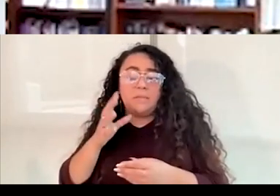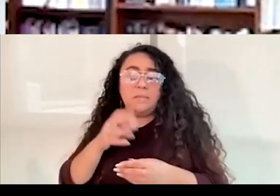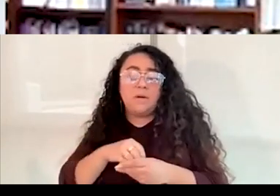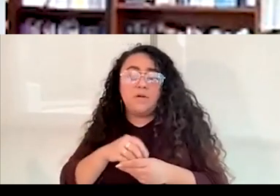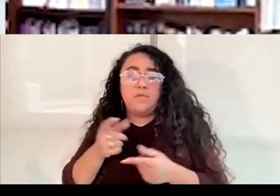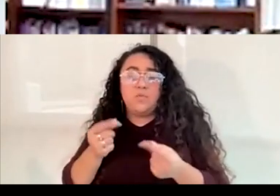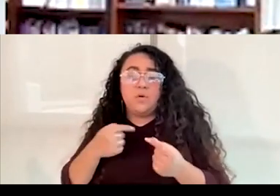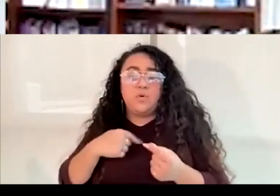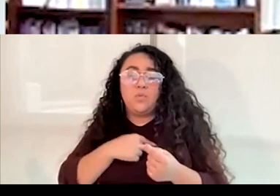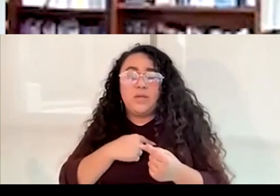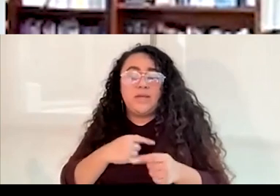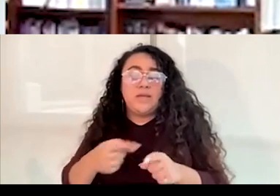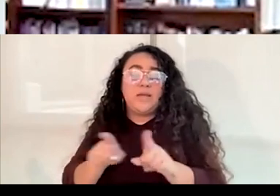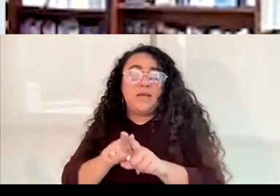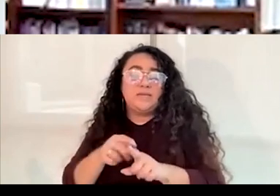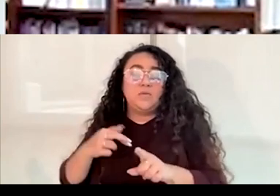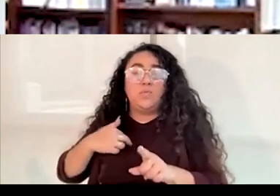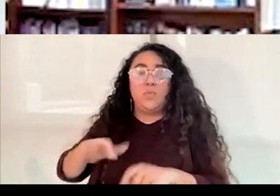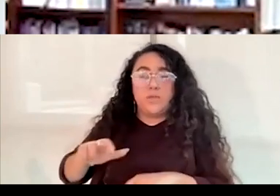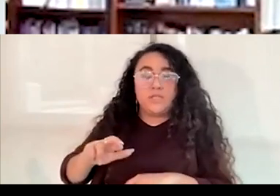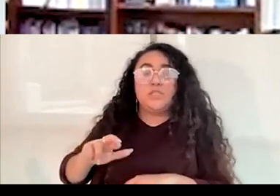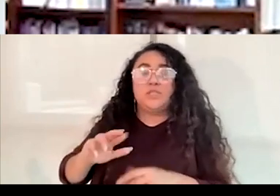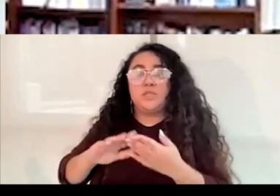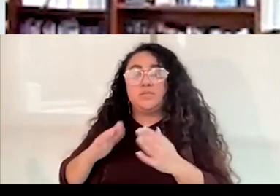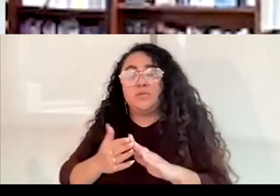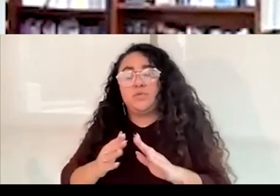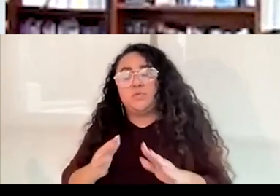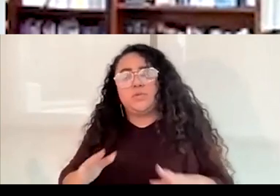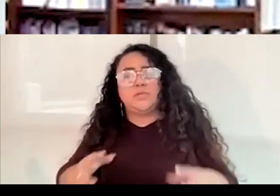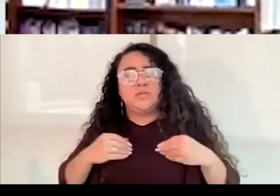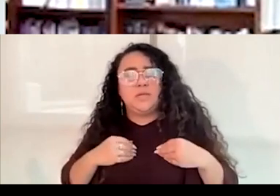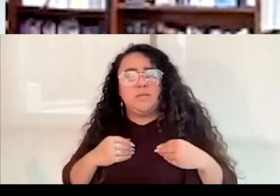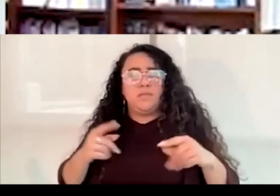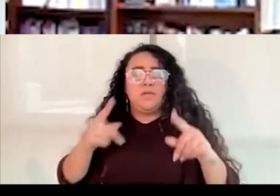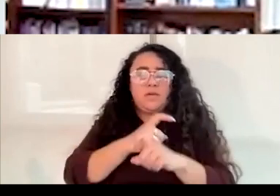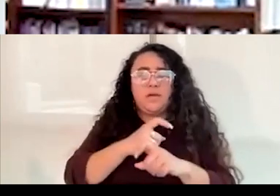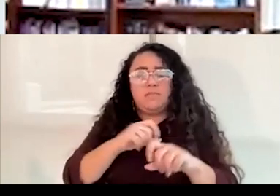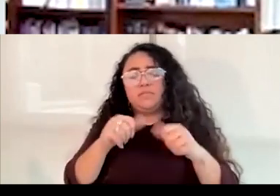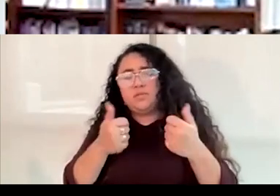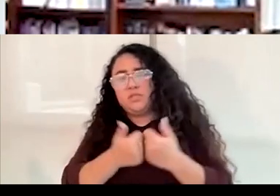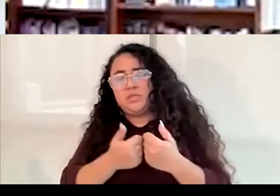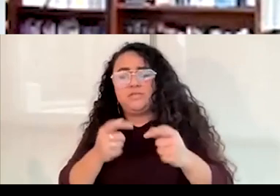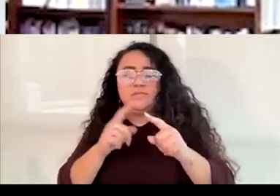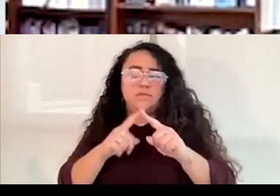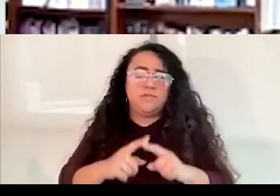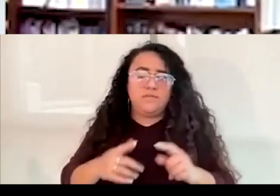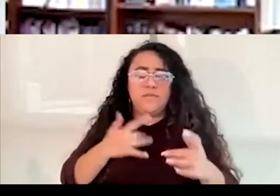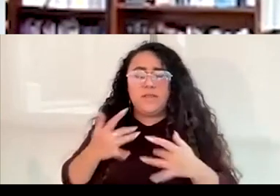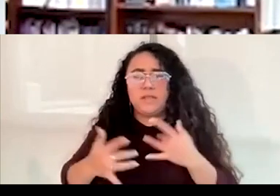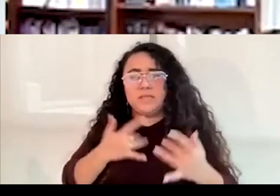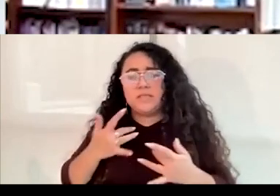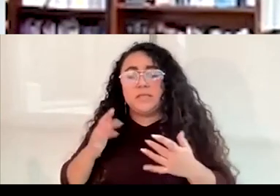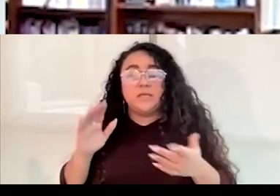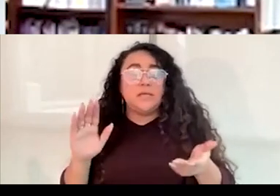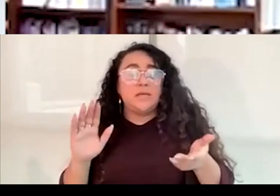part of what we as faith communities can do is to embrace the complexity and the challenges and the multiple feelings, and, you know,